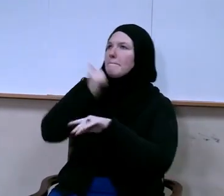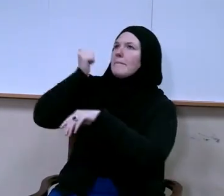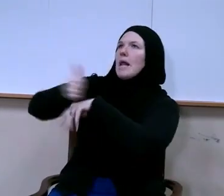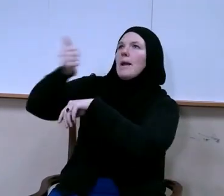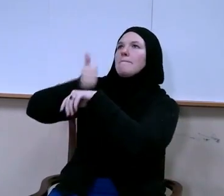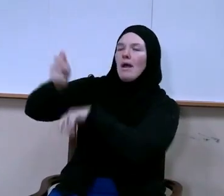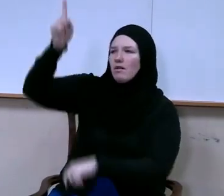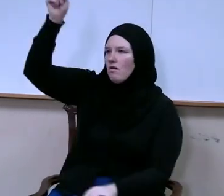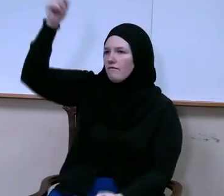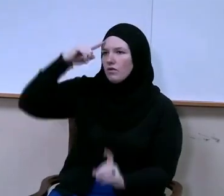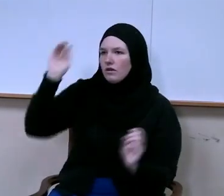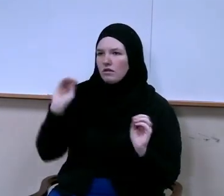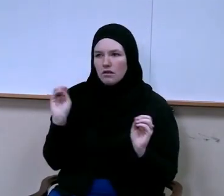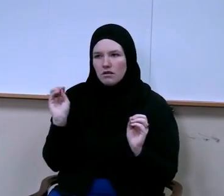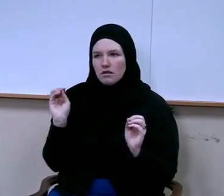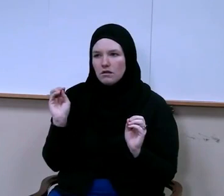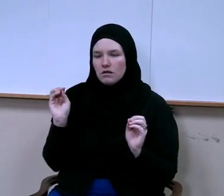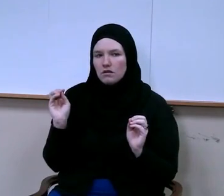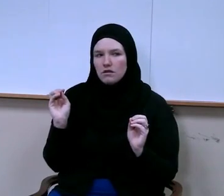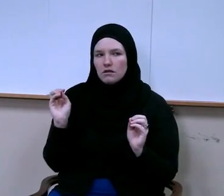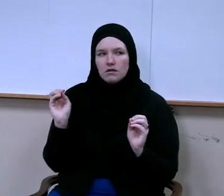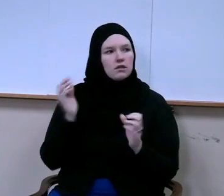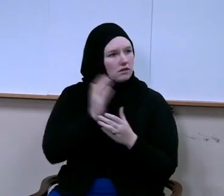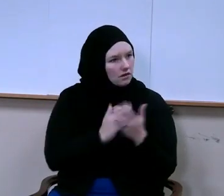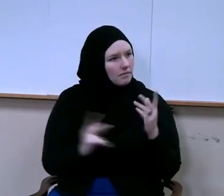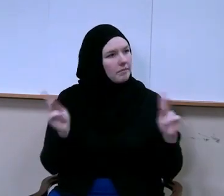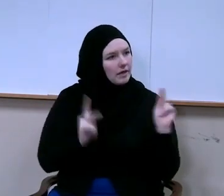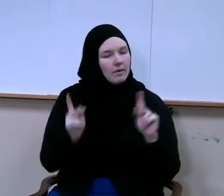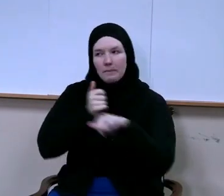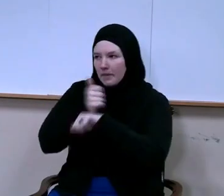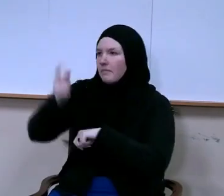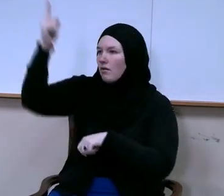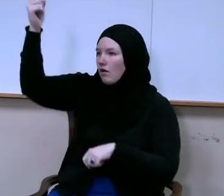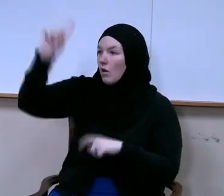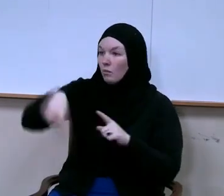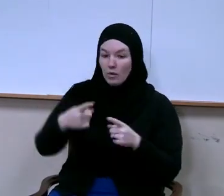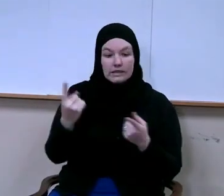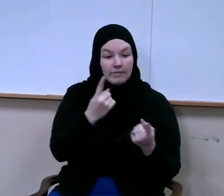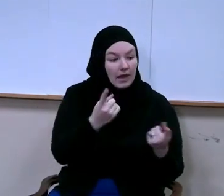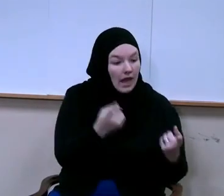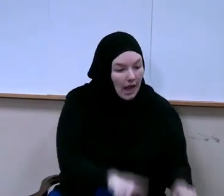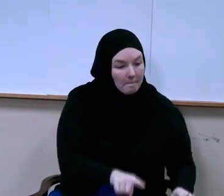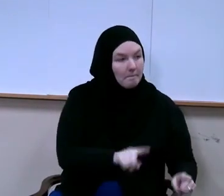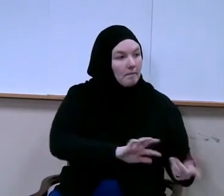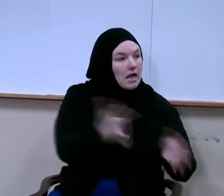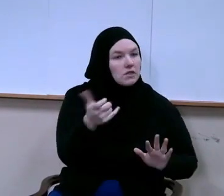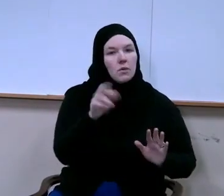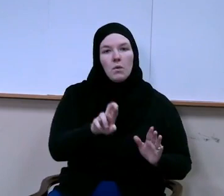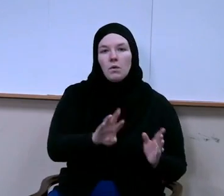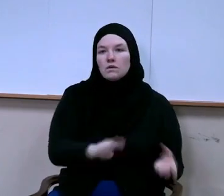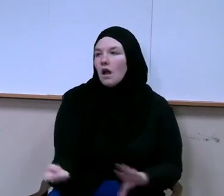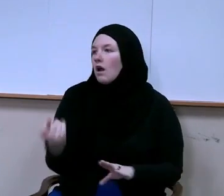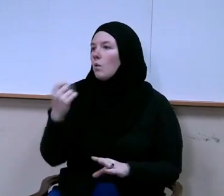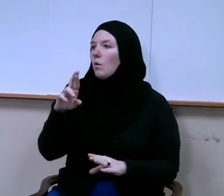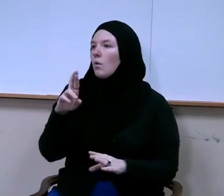is wrong, as unfortunately some of us do all the time. When we lose something, we turn